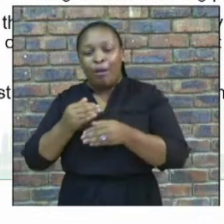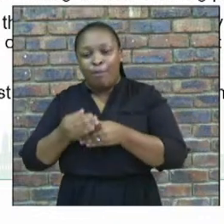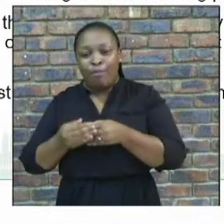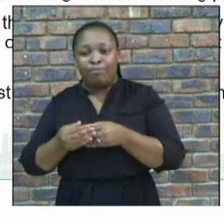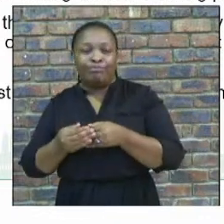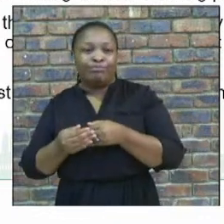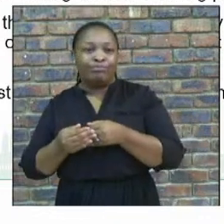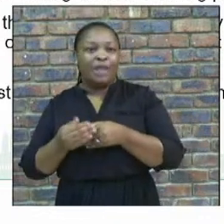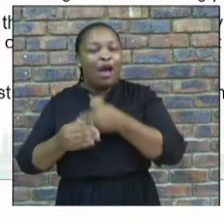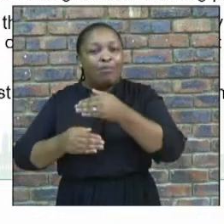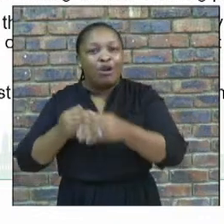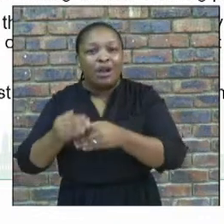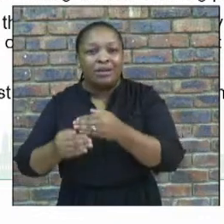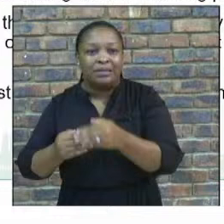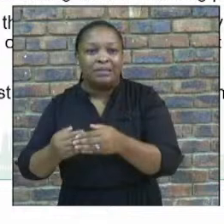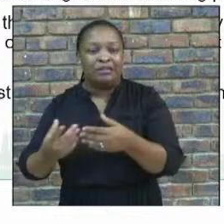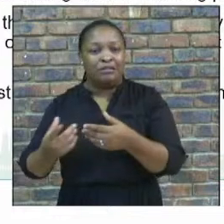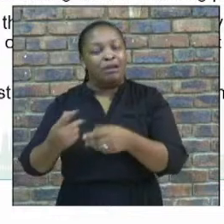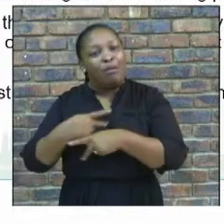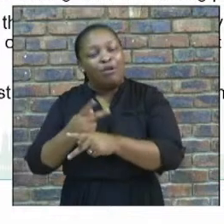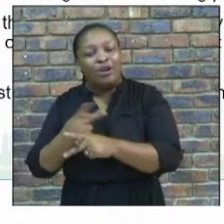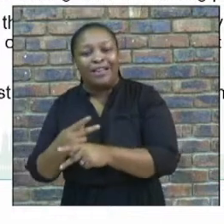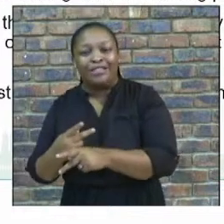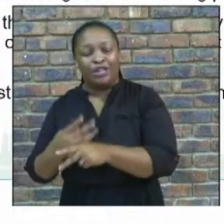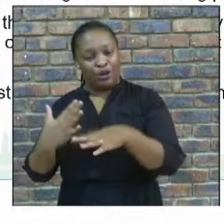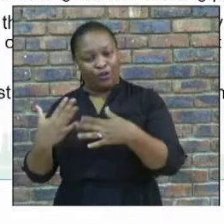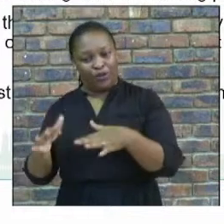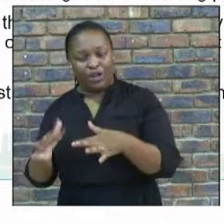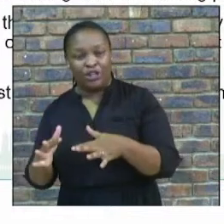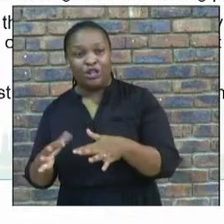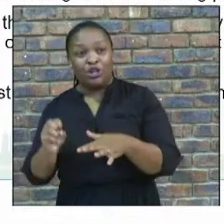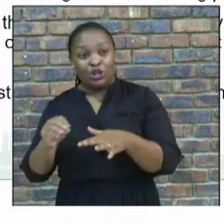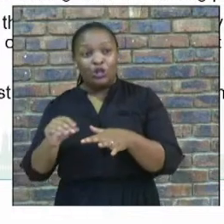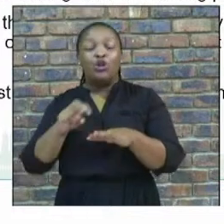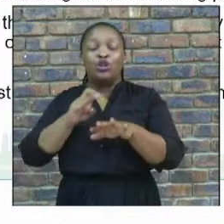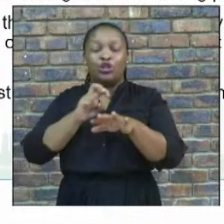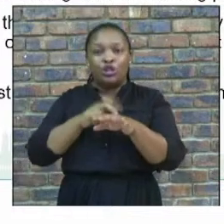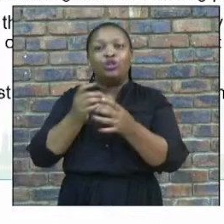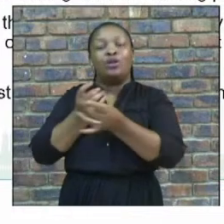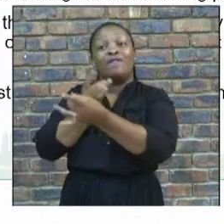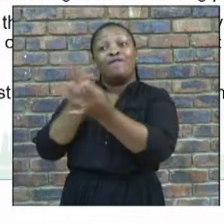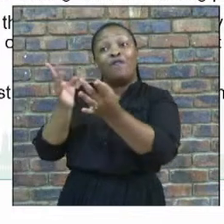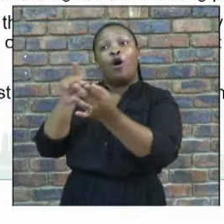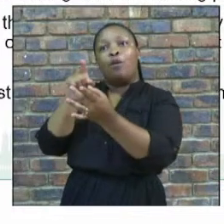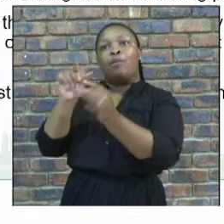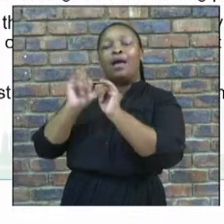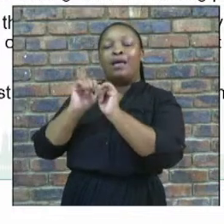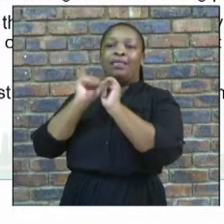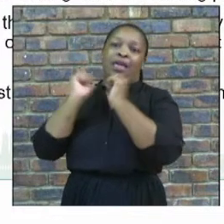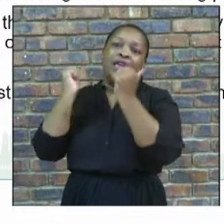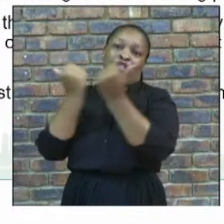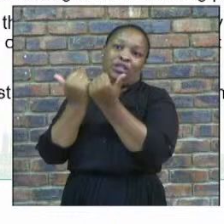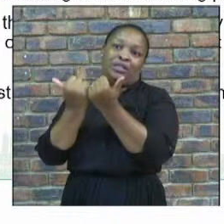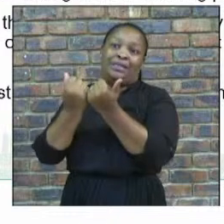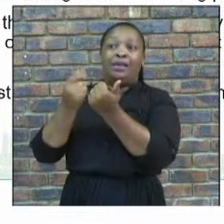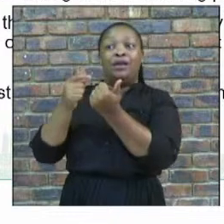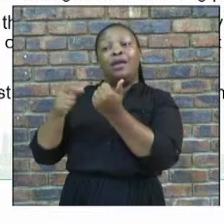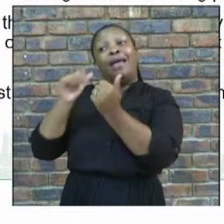that there is a discovery of oil and gas, you need to notify our regulator, which is